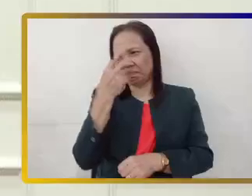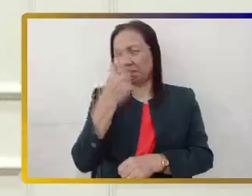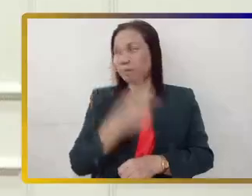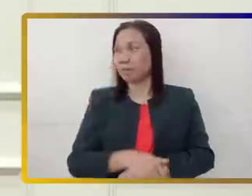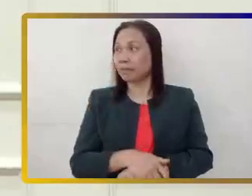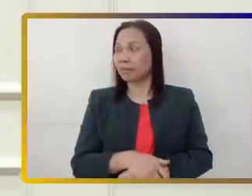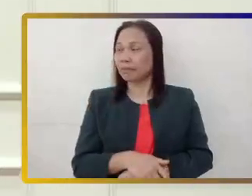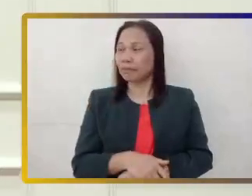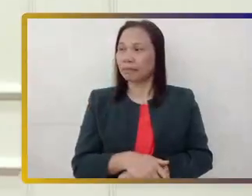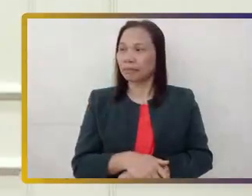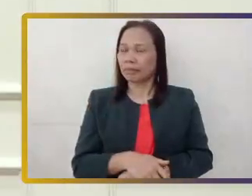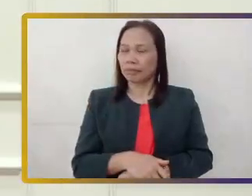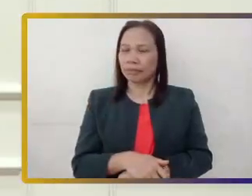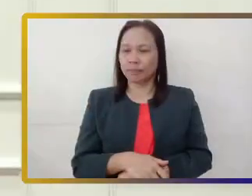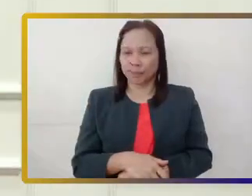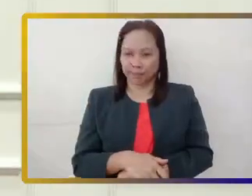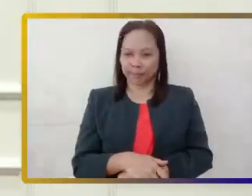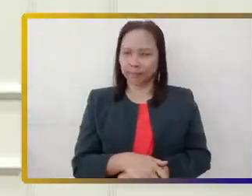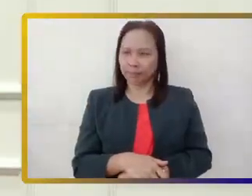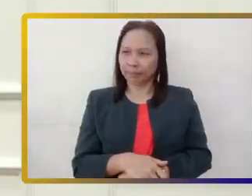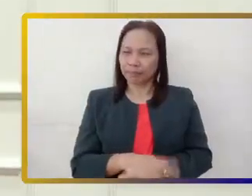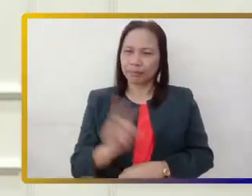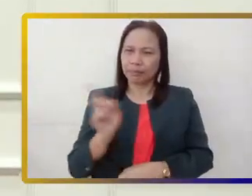this Sorry